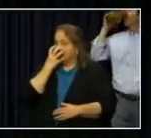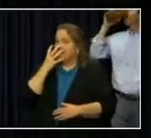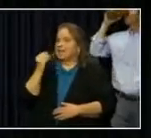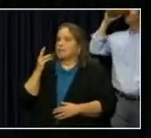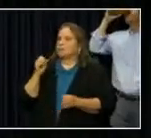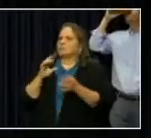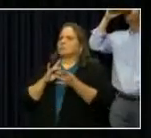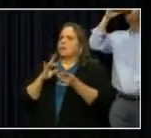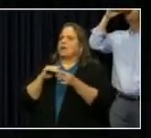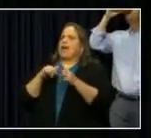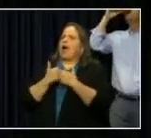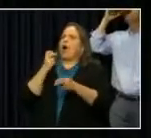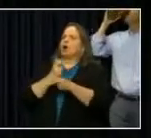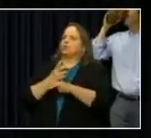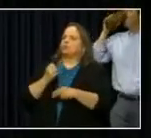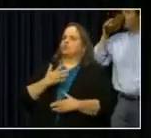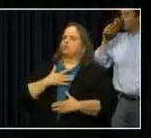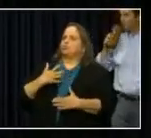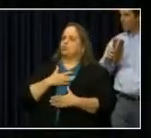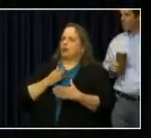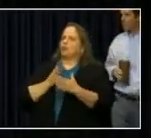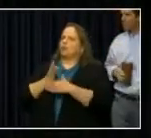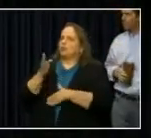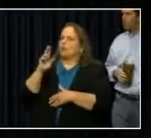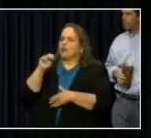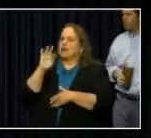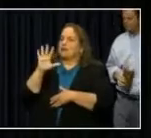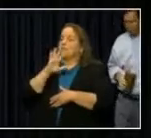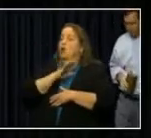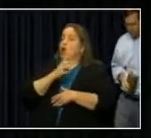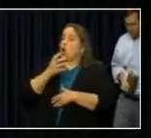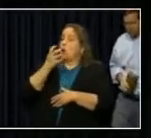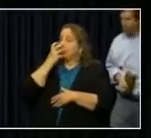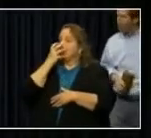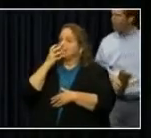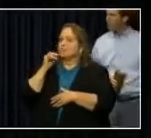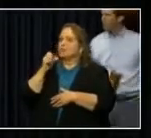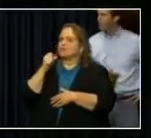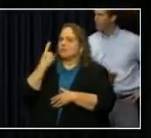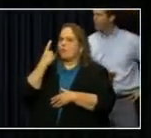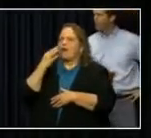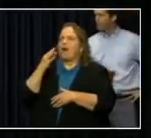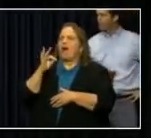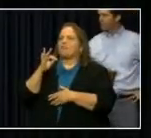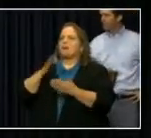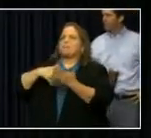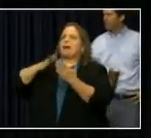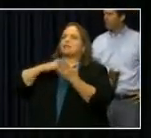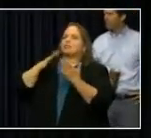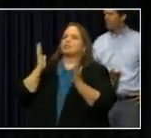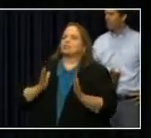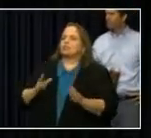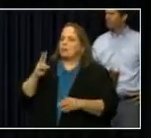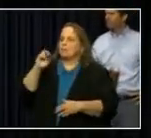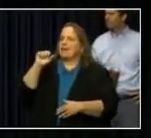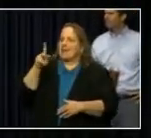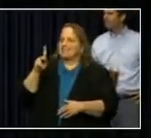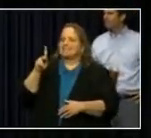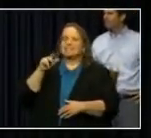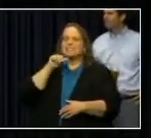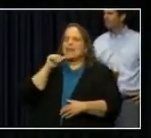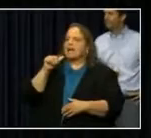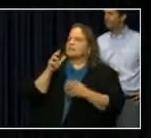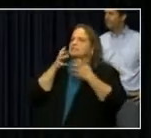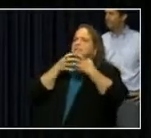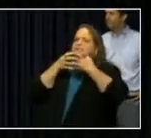was commenting how hard it was to breathe through them. And her mask was like one of those painter's masks that was rigid on the front, but it was not sealed